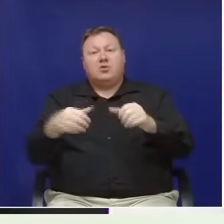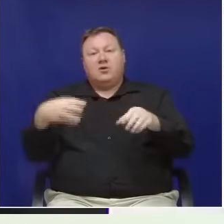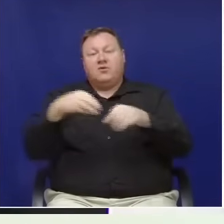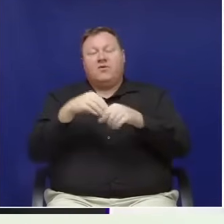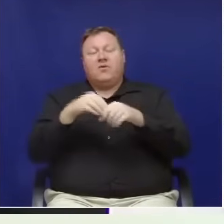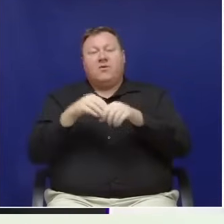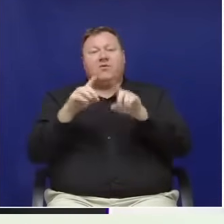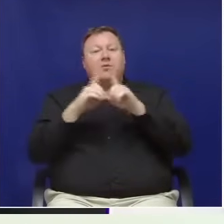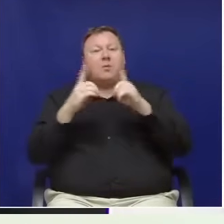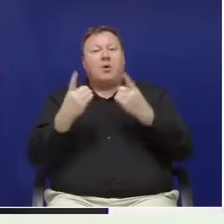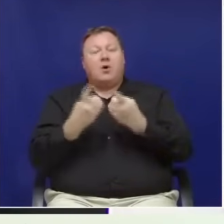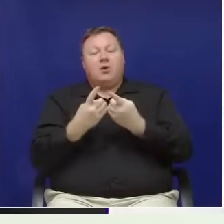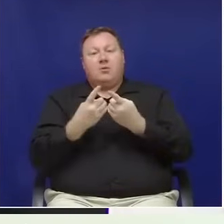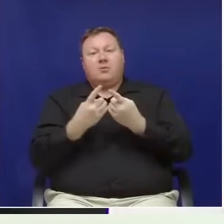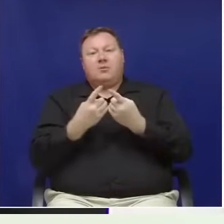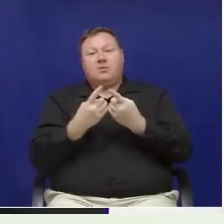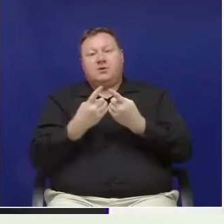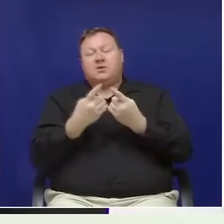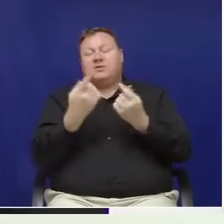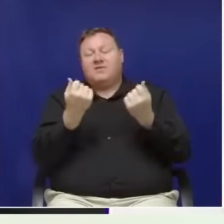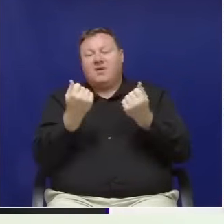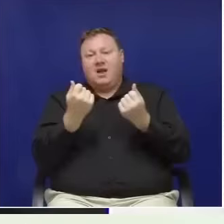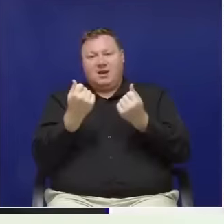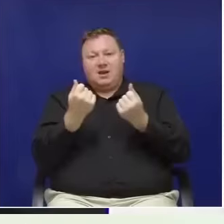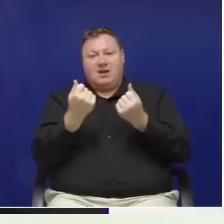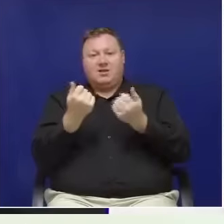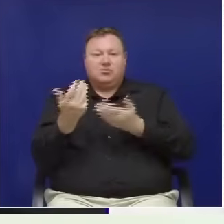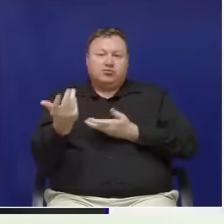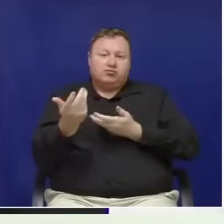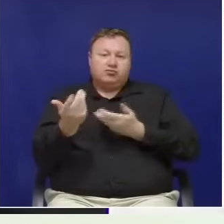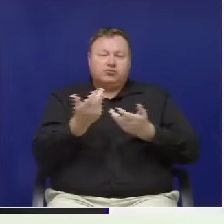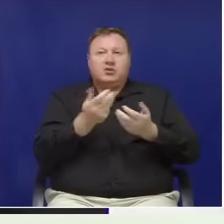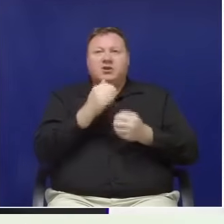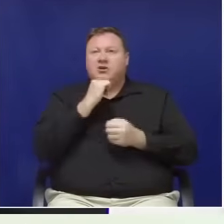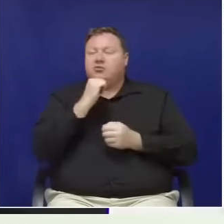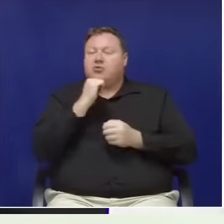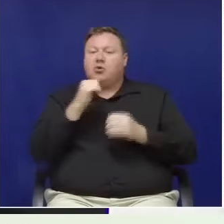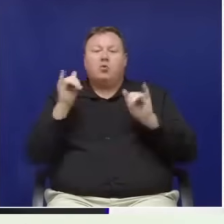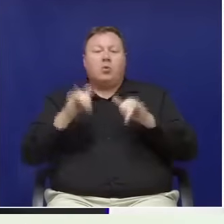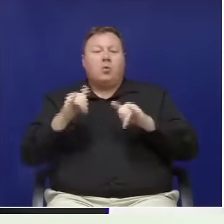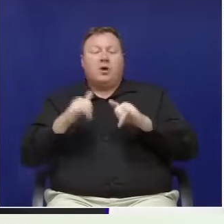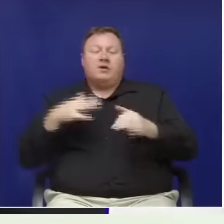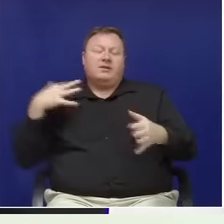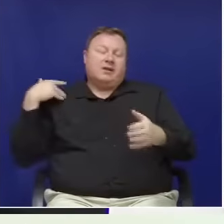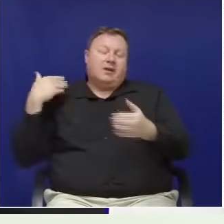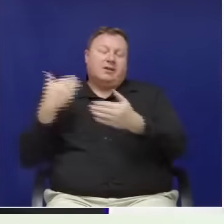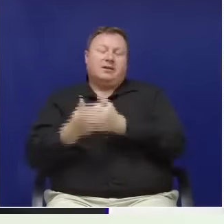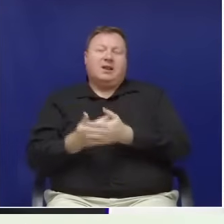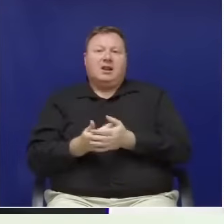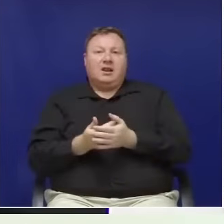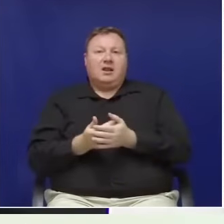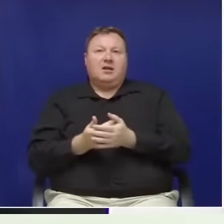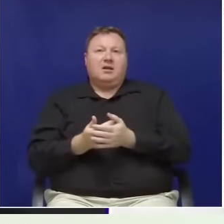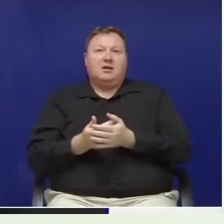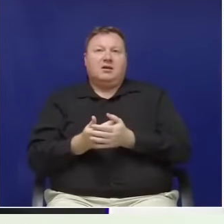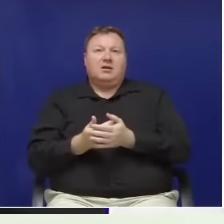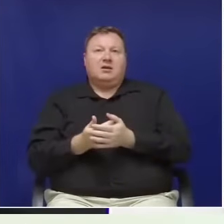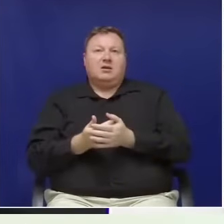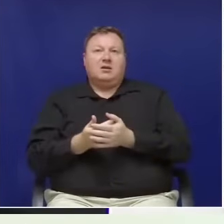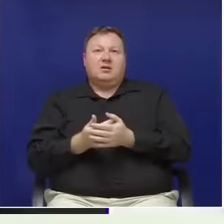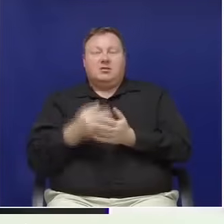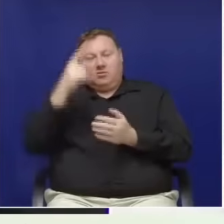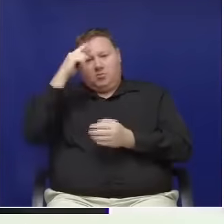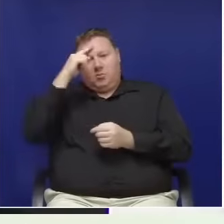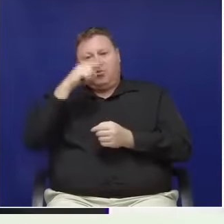of Finance. We cannot wait until we have briefed the